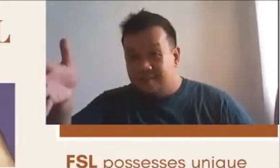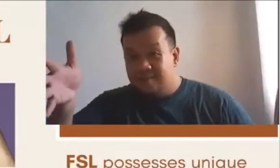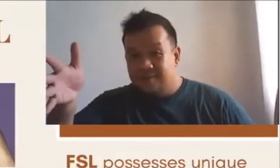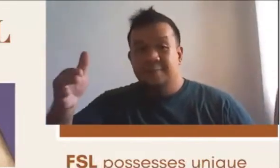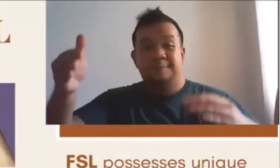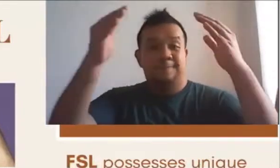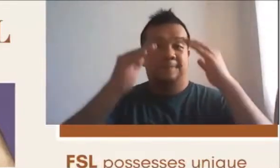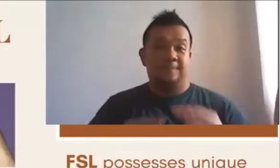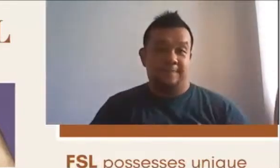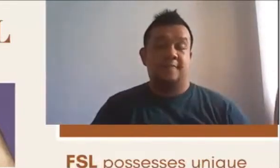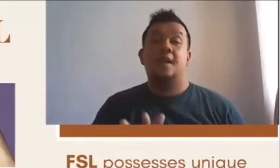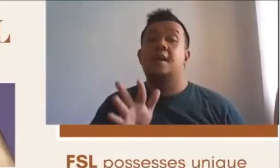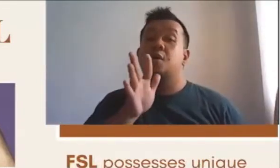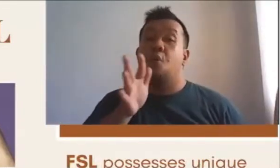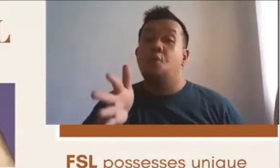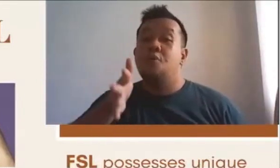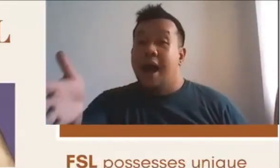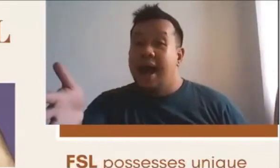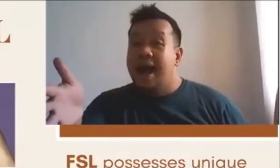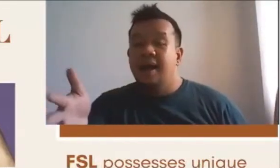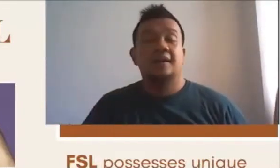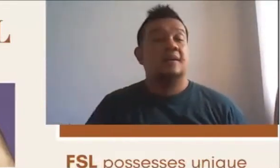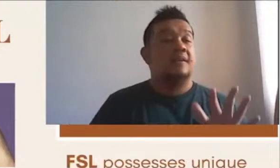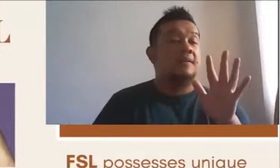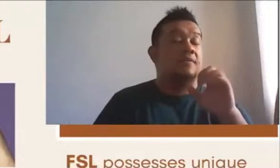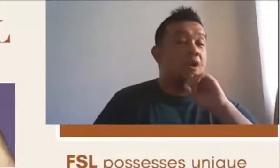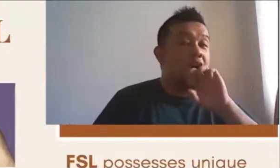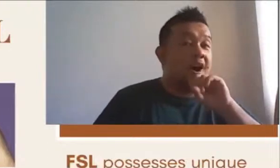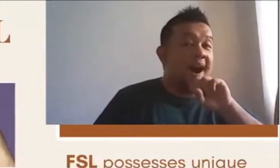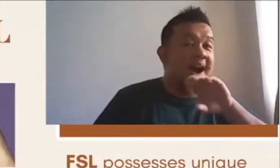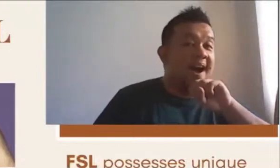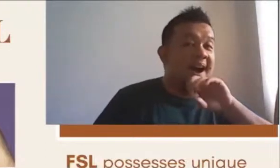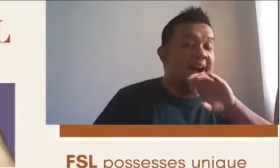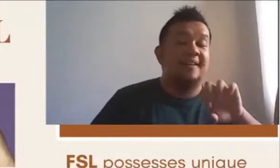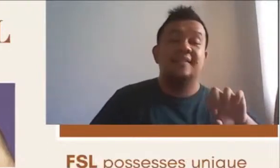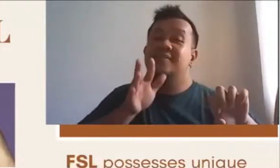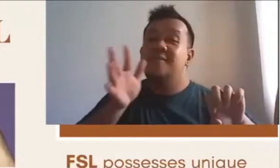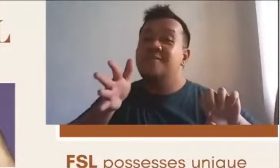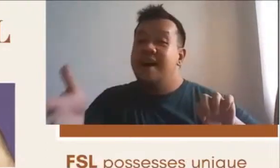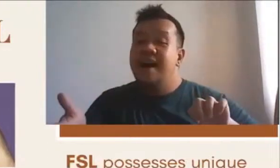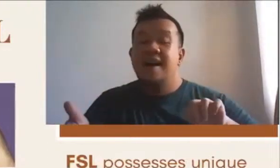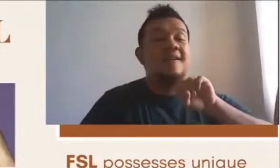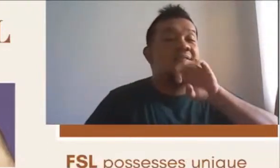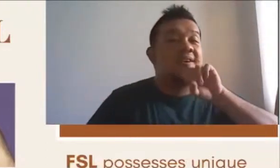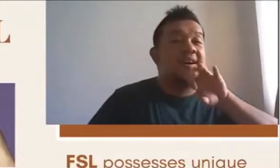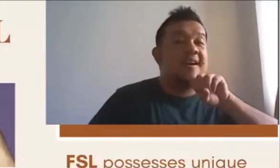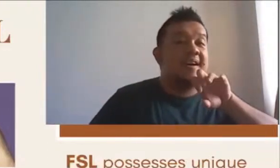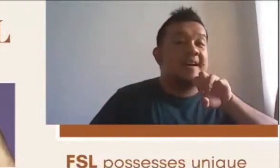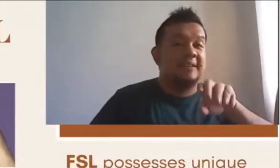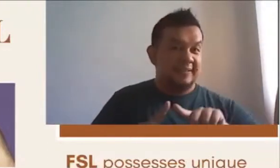US, Philippines. And as you can see, these are also different.